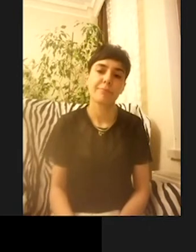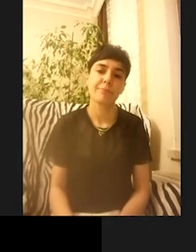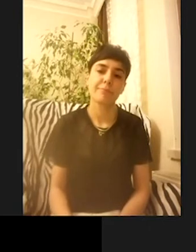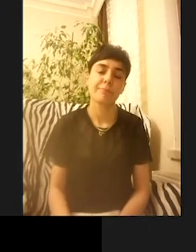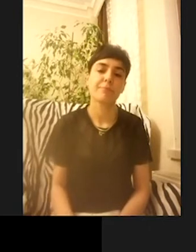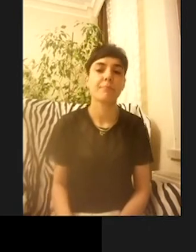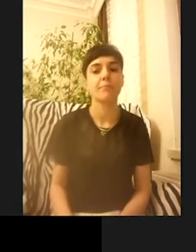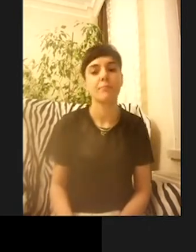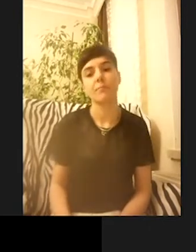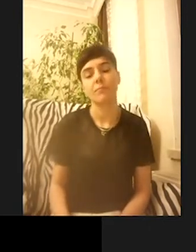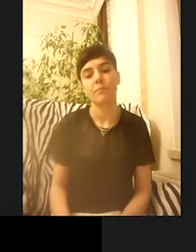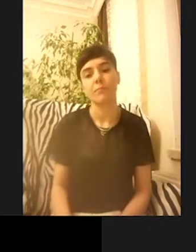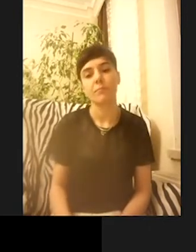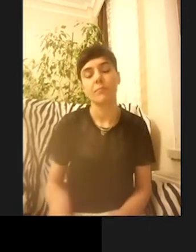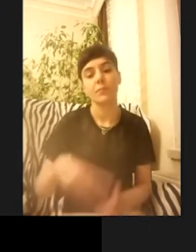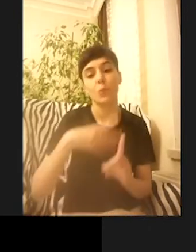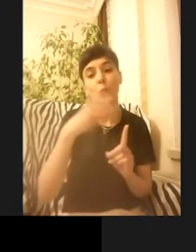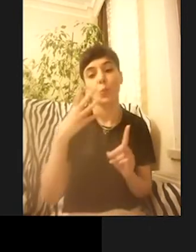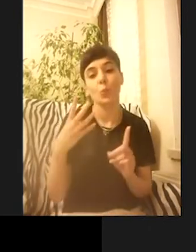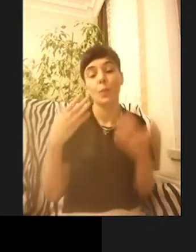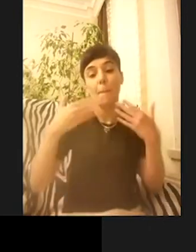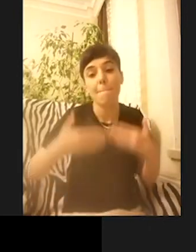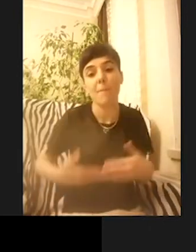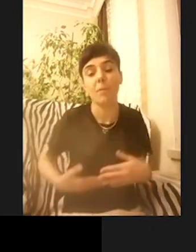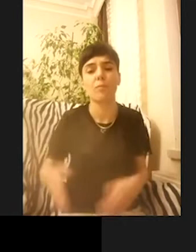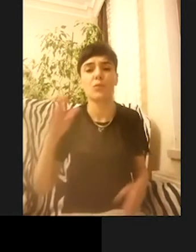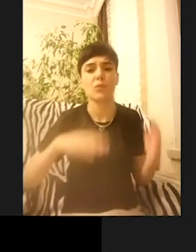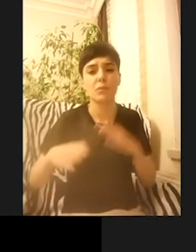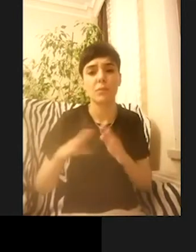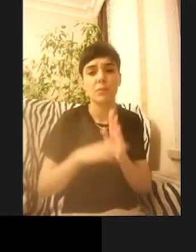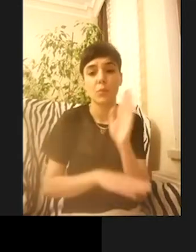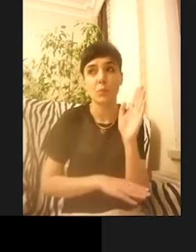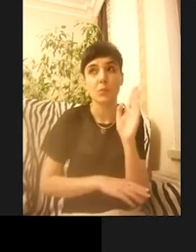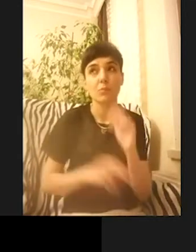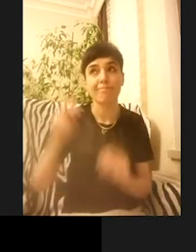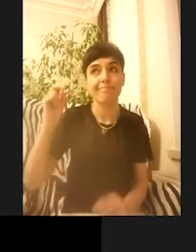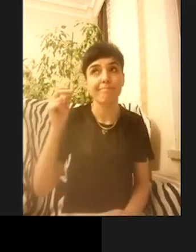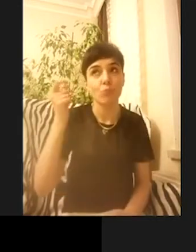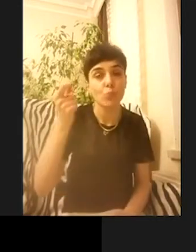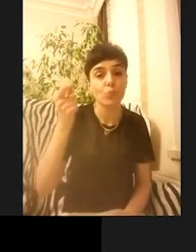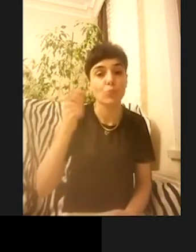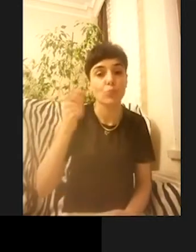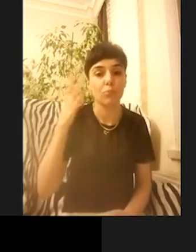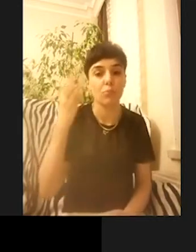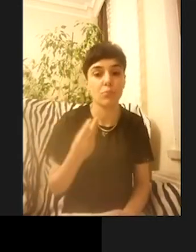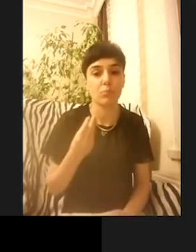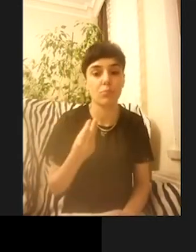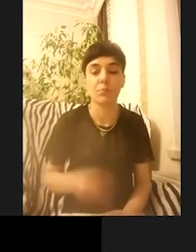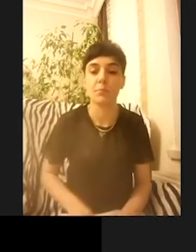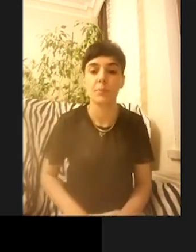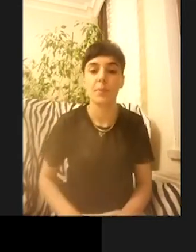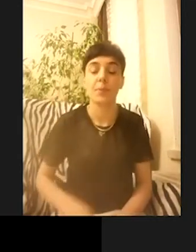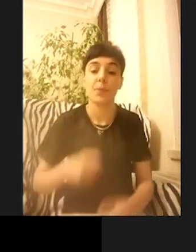racial and colonial history. Yeah, what I see in Diyarbakir, in Istanbul, is actually beyond